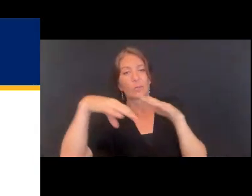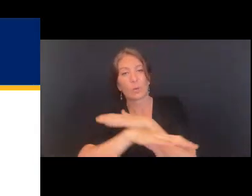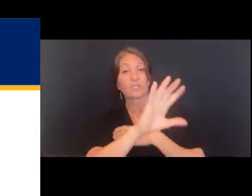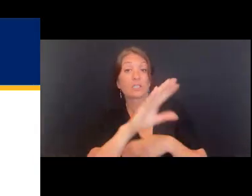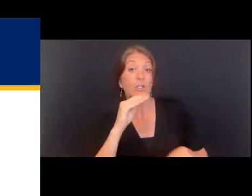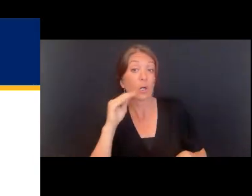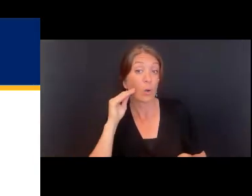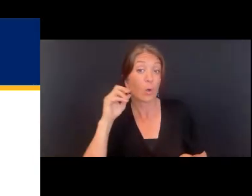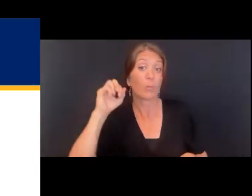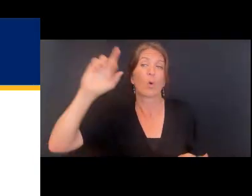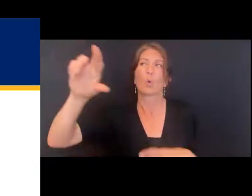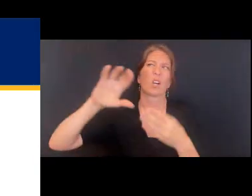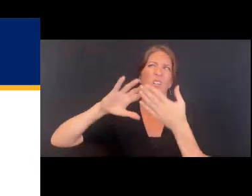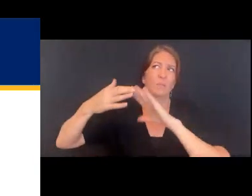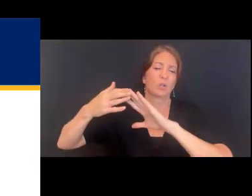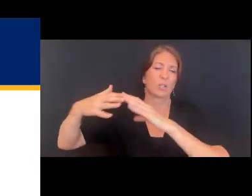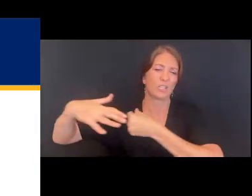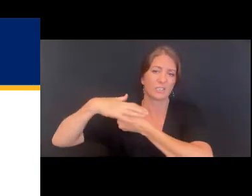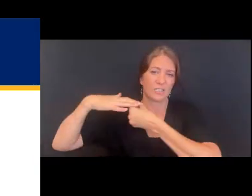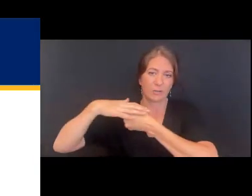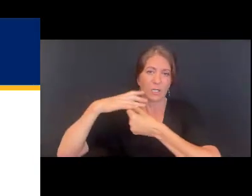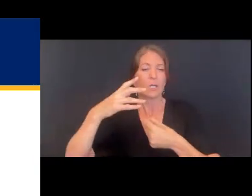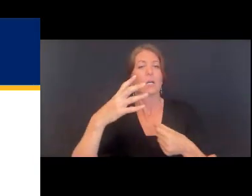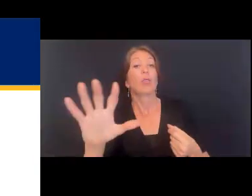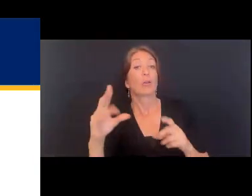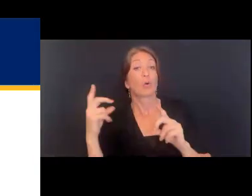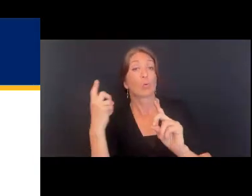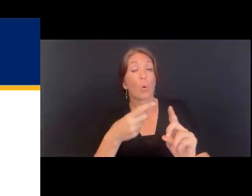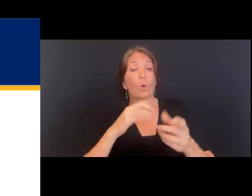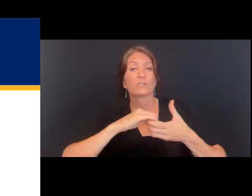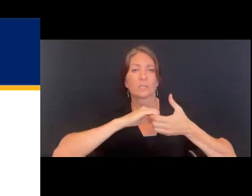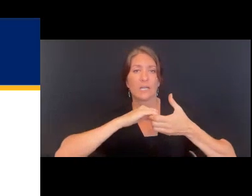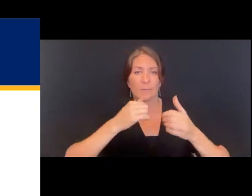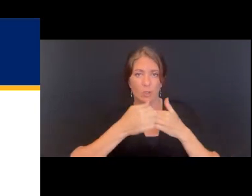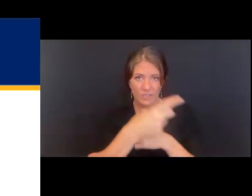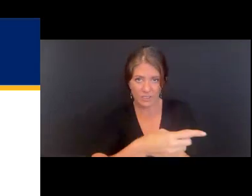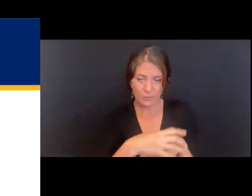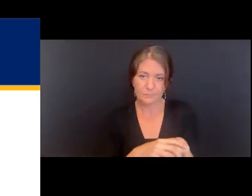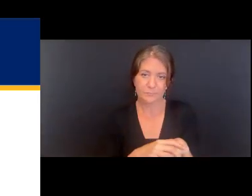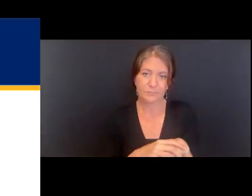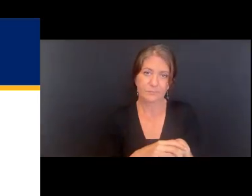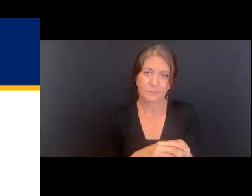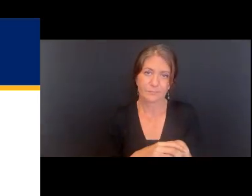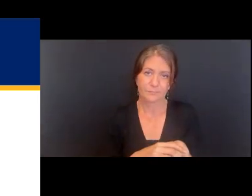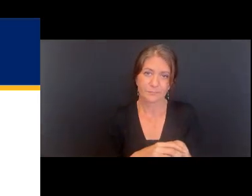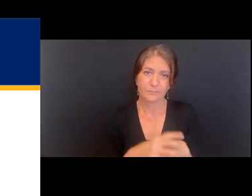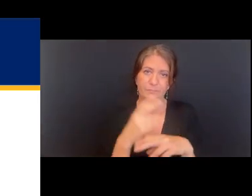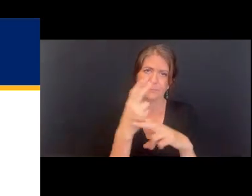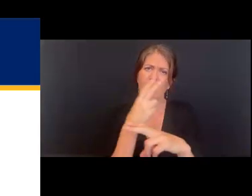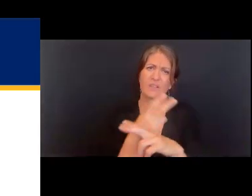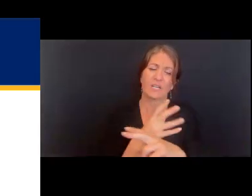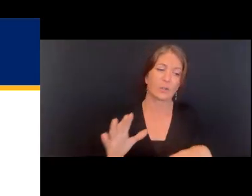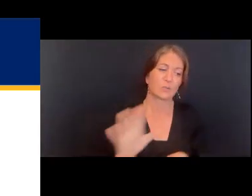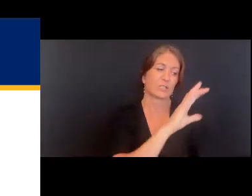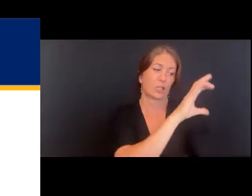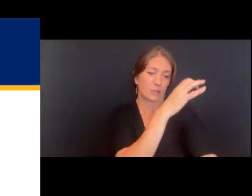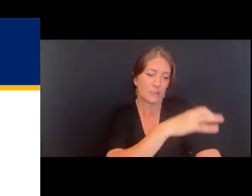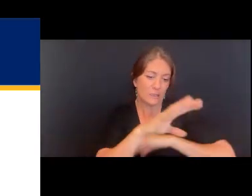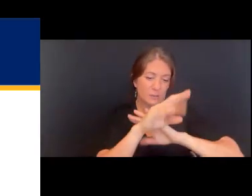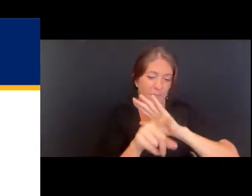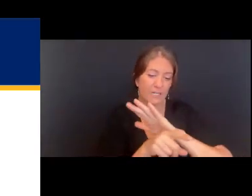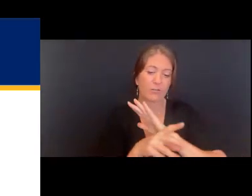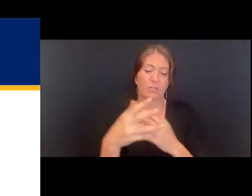of collaborating with you, using their interpersonal skills and oftentimes existing clinical backgrounds to provide timely